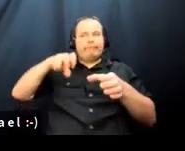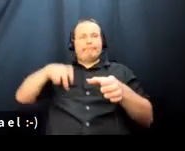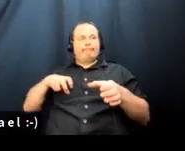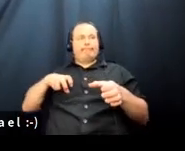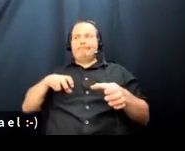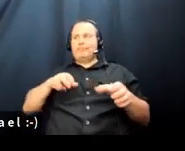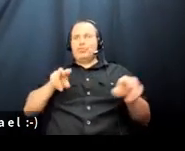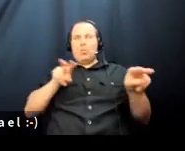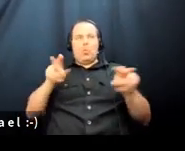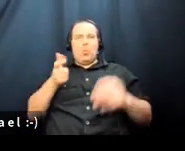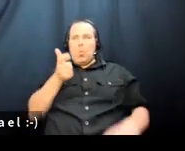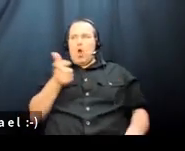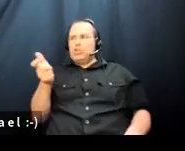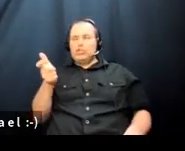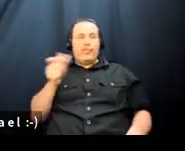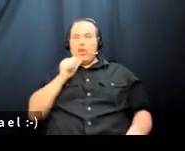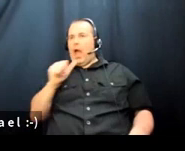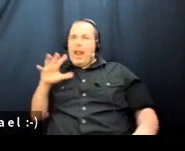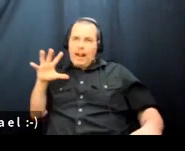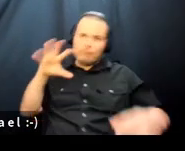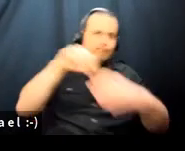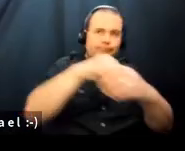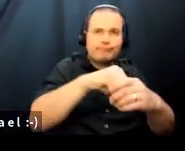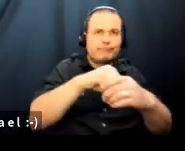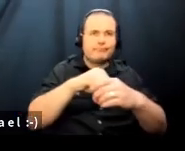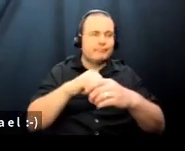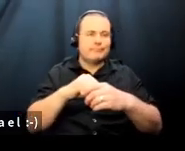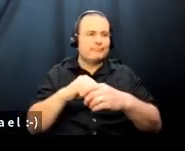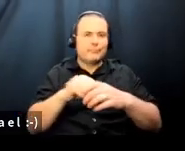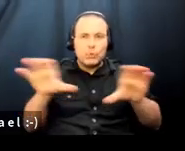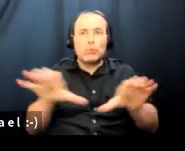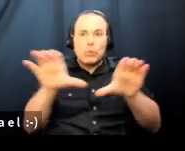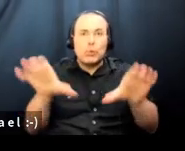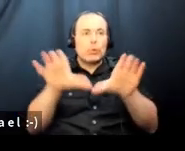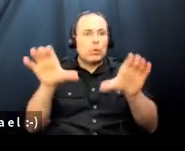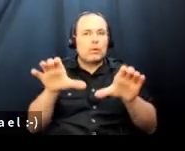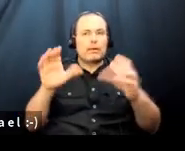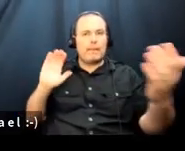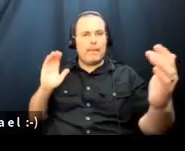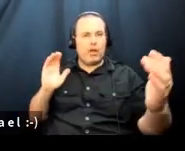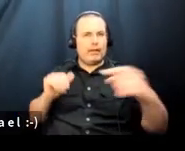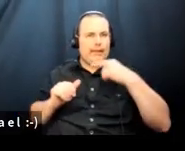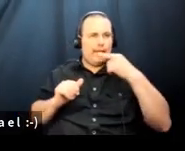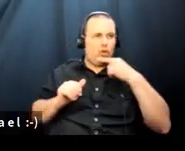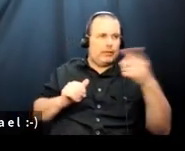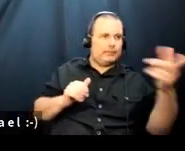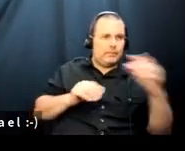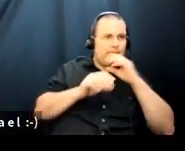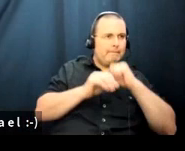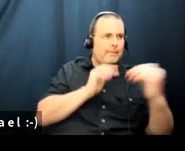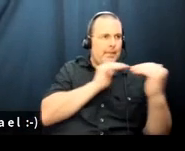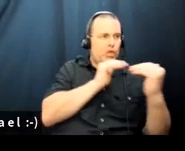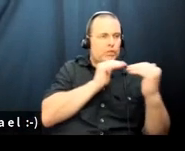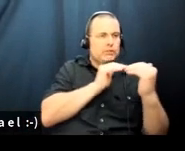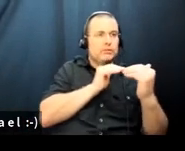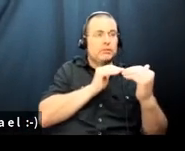to get in there with the other kids as much as their hearing peers do. They don't ask